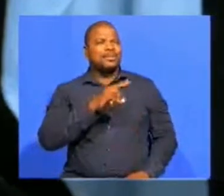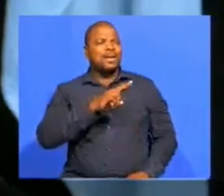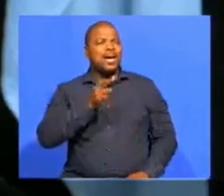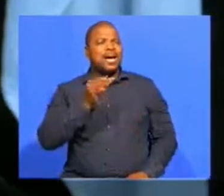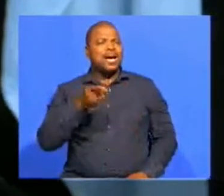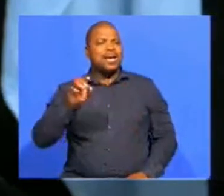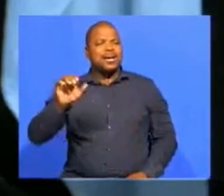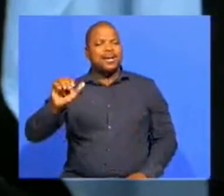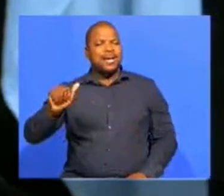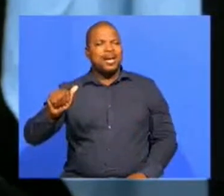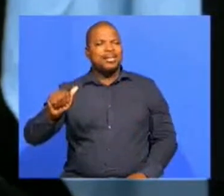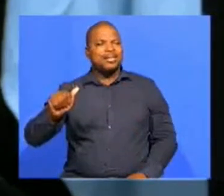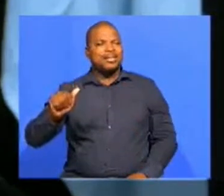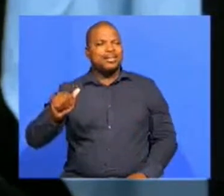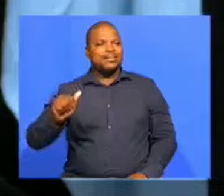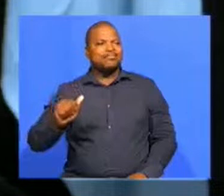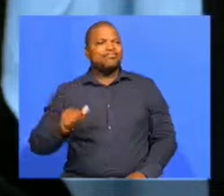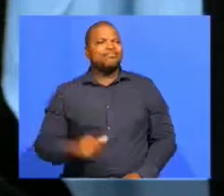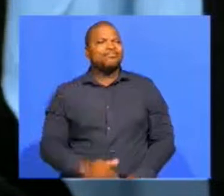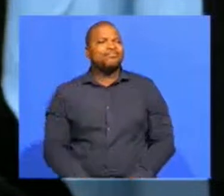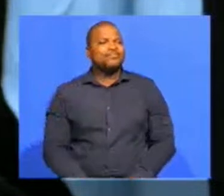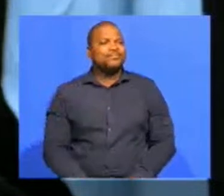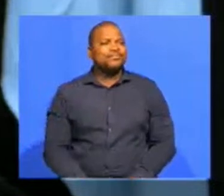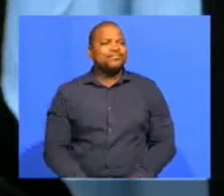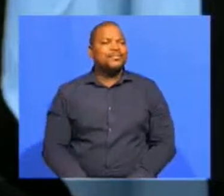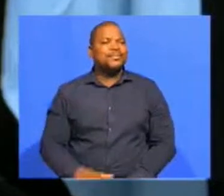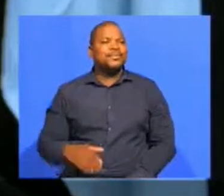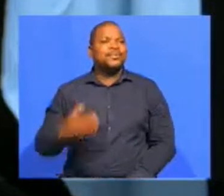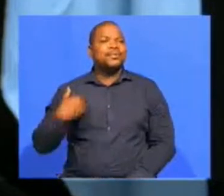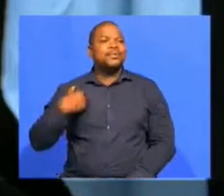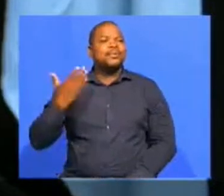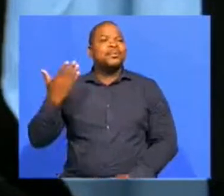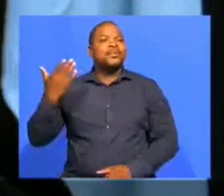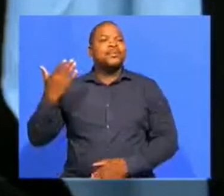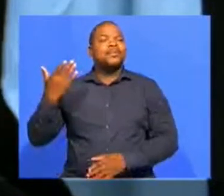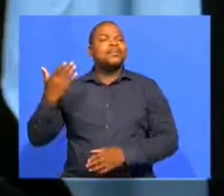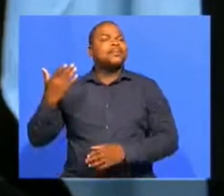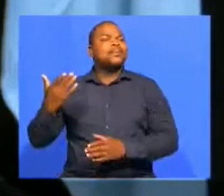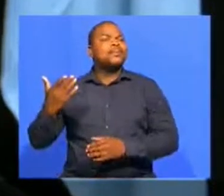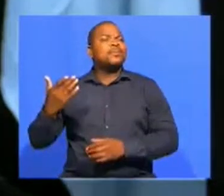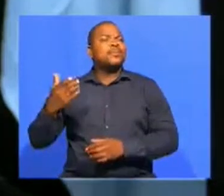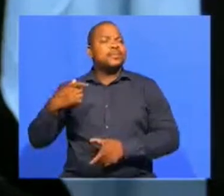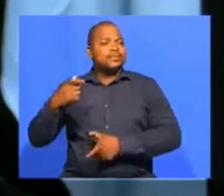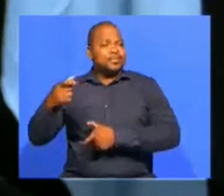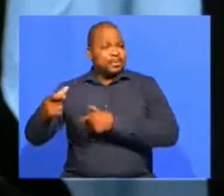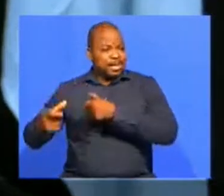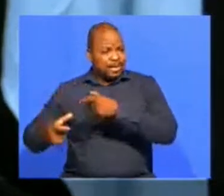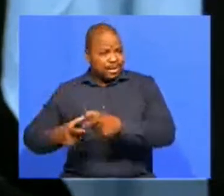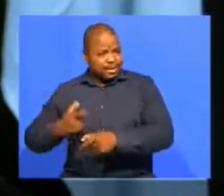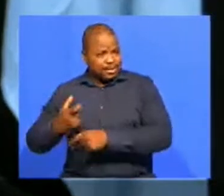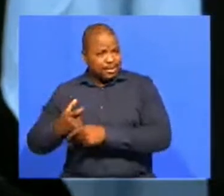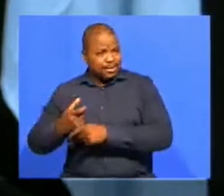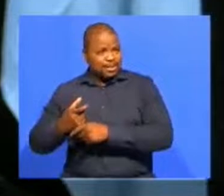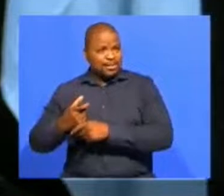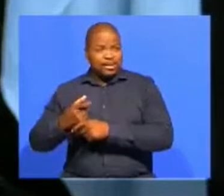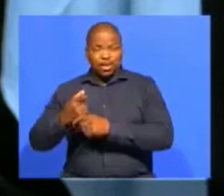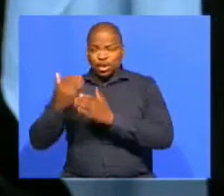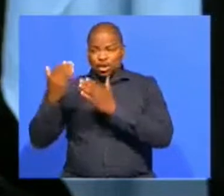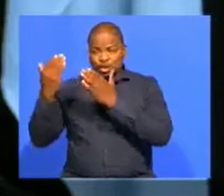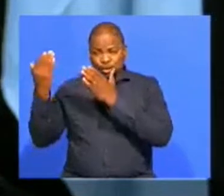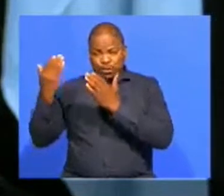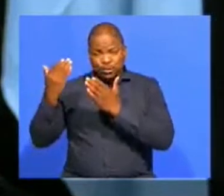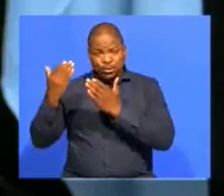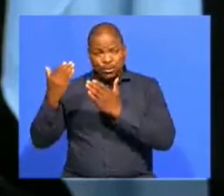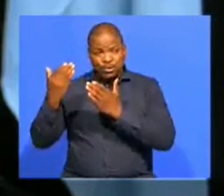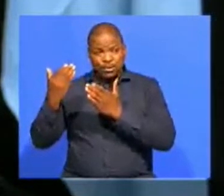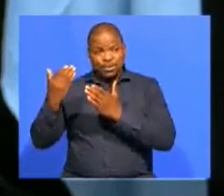Hannah, who is the principal and president of our agricultural vocational school.